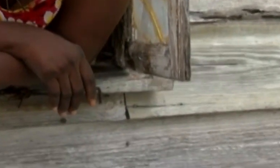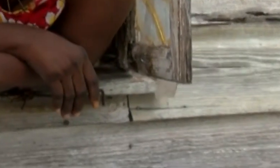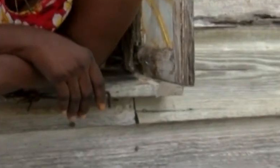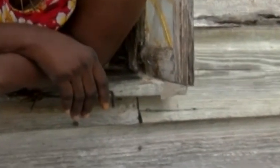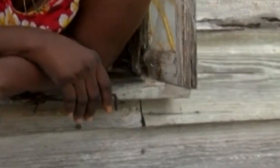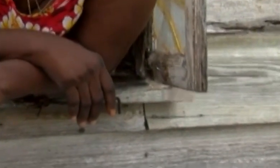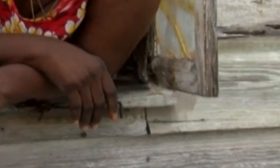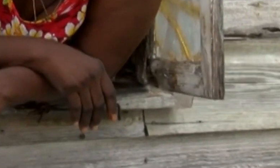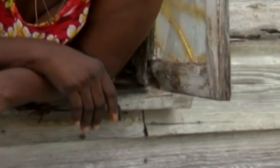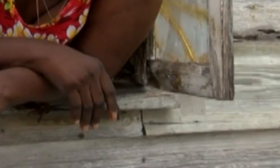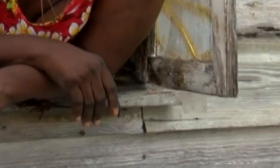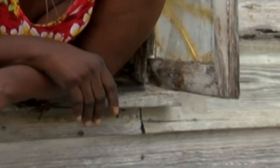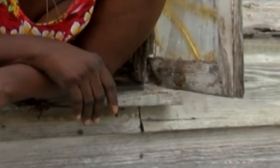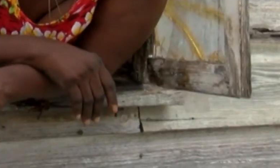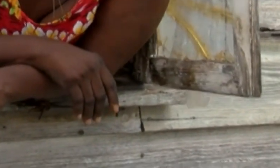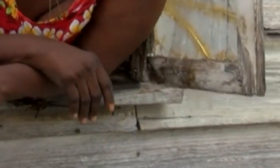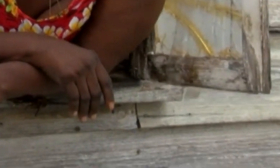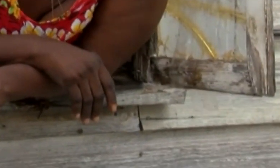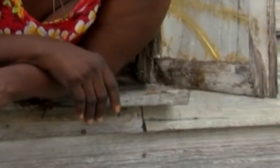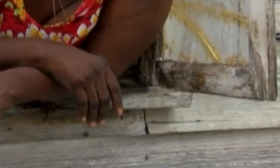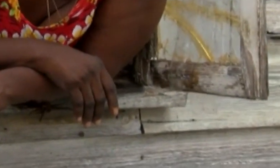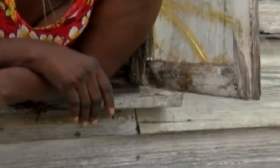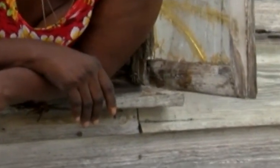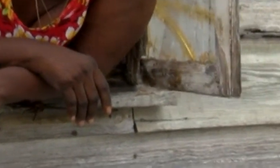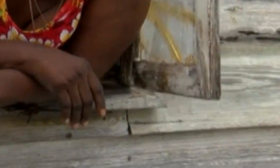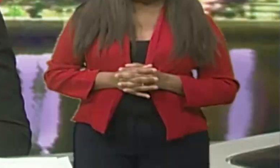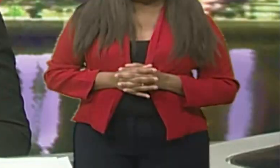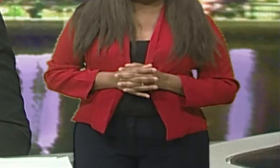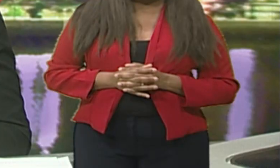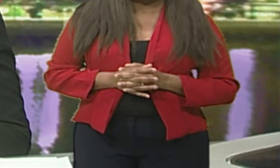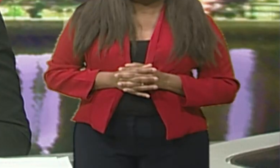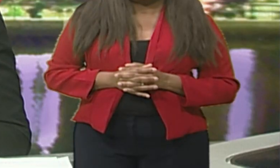crime. Kareem Smith, CBC News.